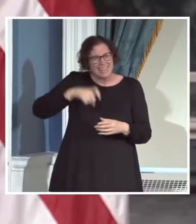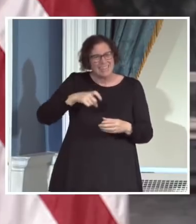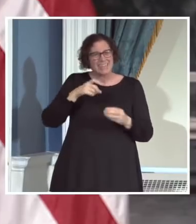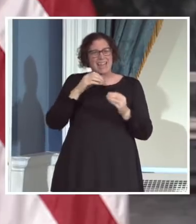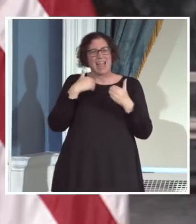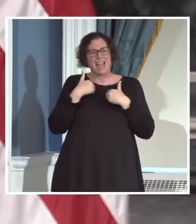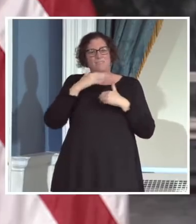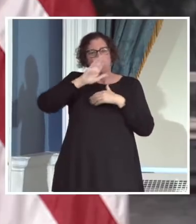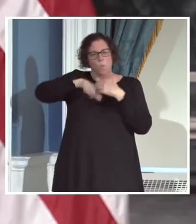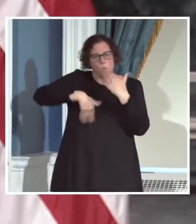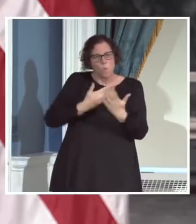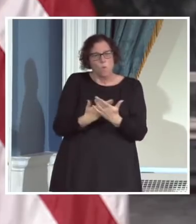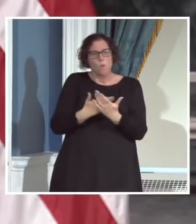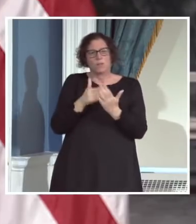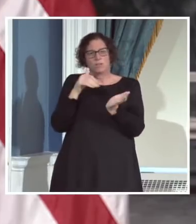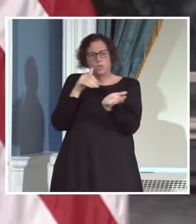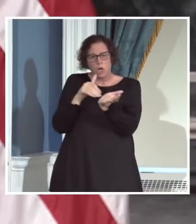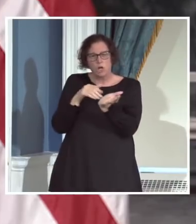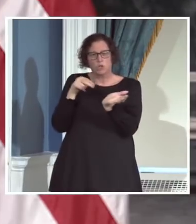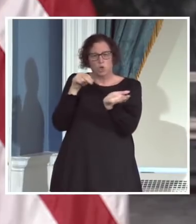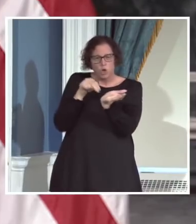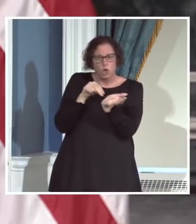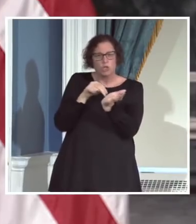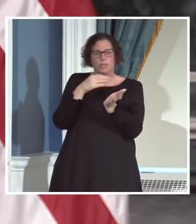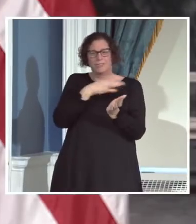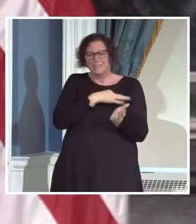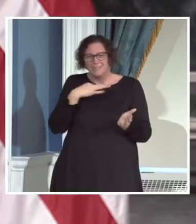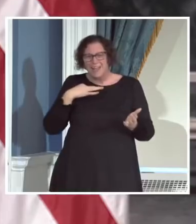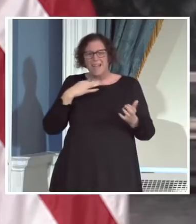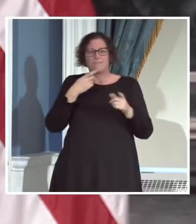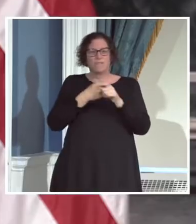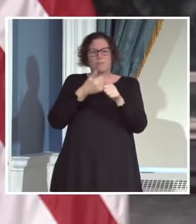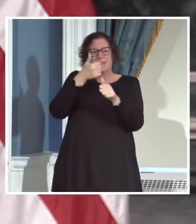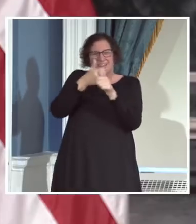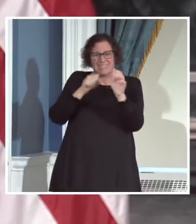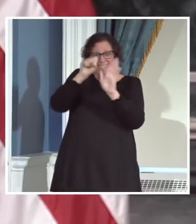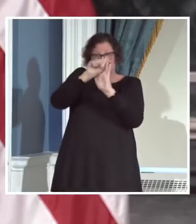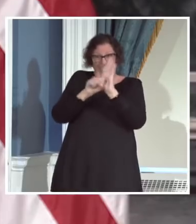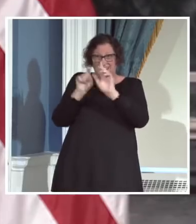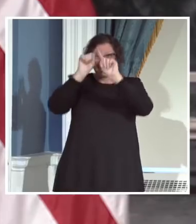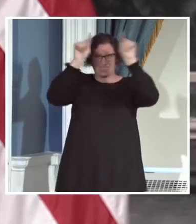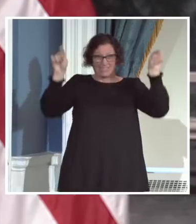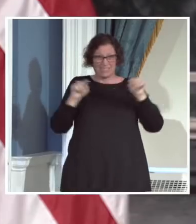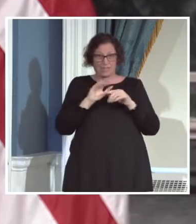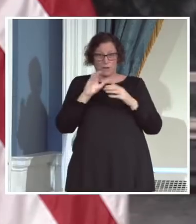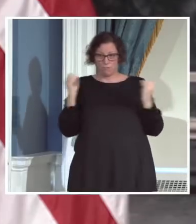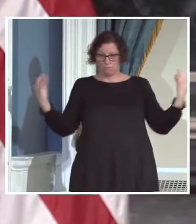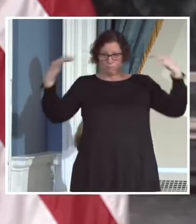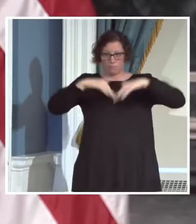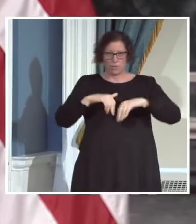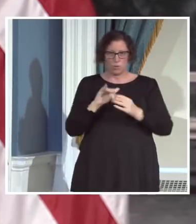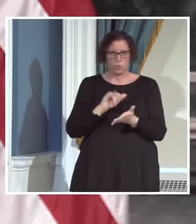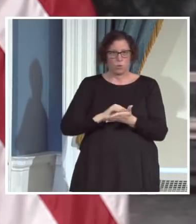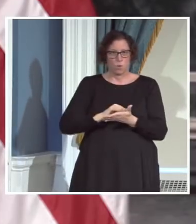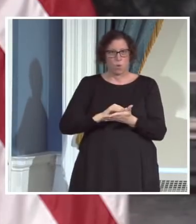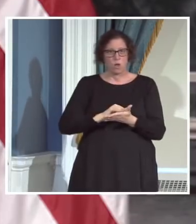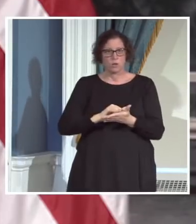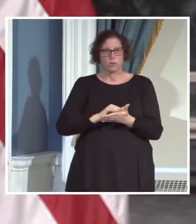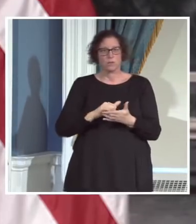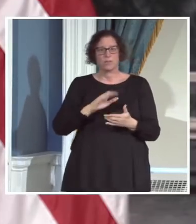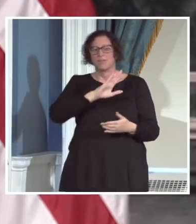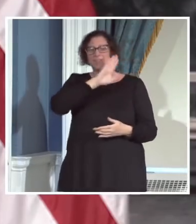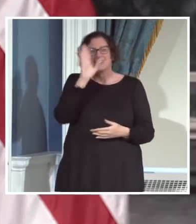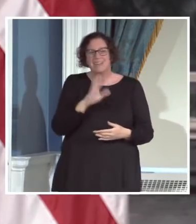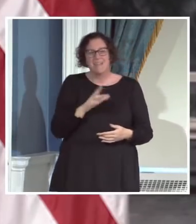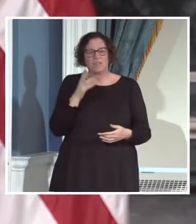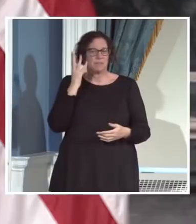over the country like we've never seen before. Something much closer to a wartime dynamic, and if not a draft